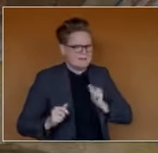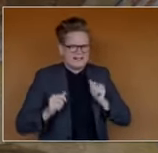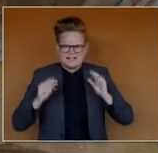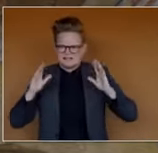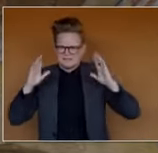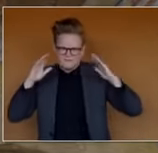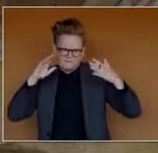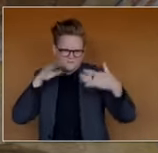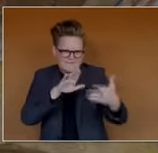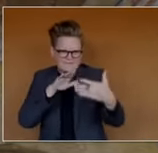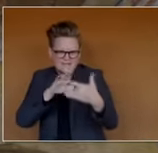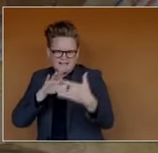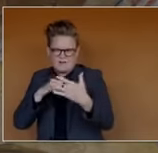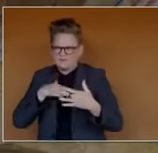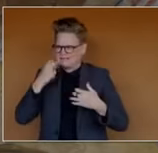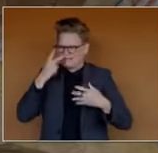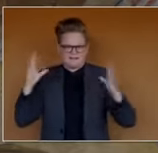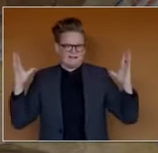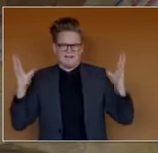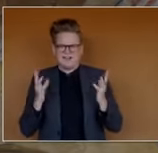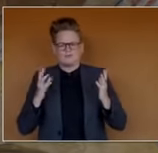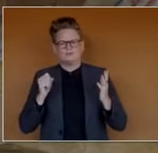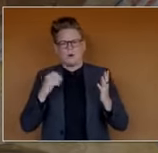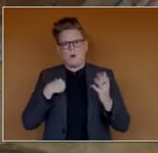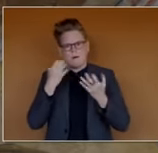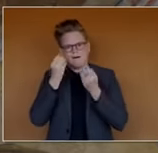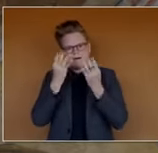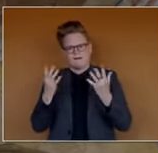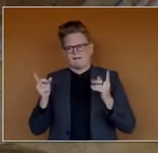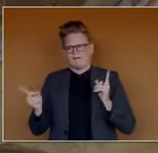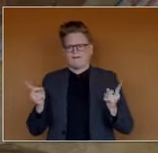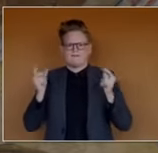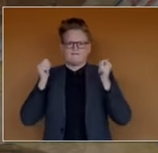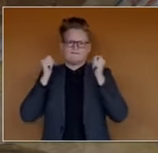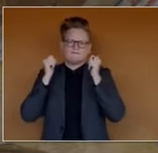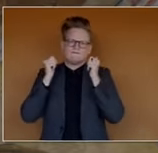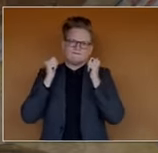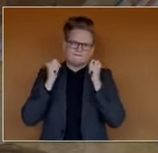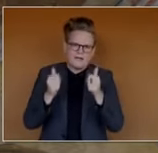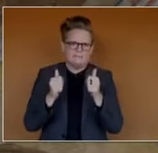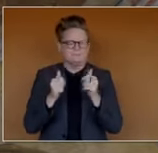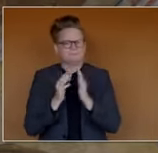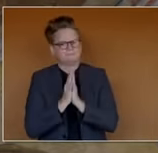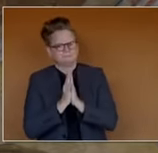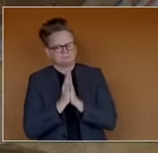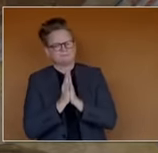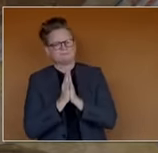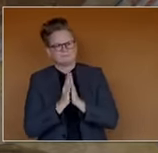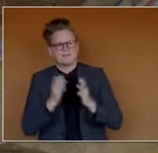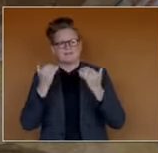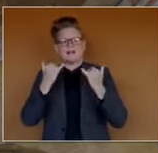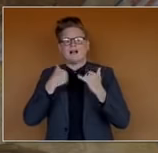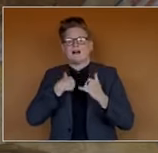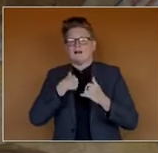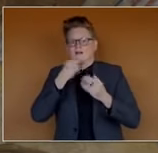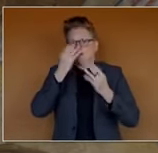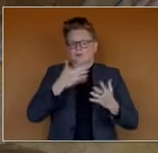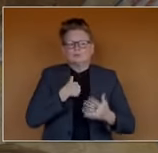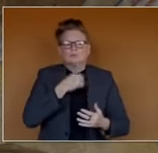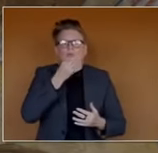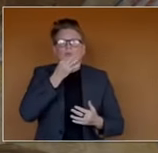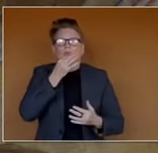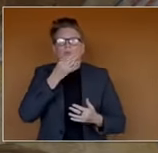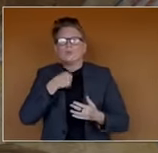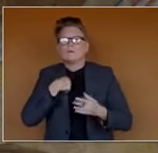for your incredible leadership. I'm about to make an announcement no other governor in California history has ever made, and I would argue no governor in American